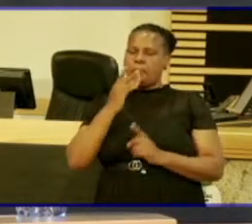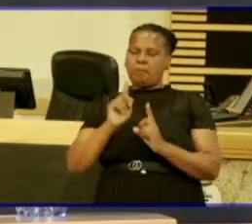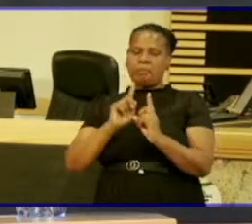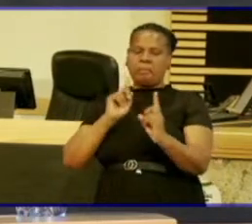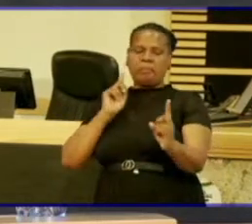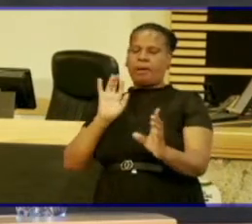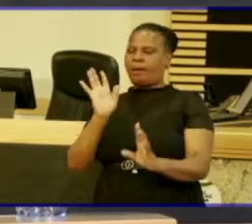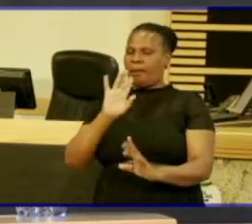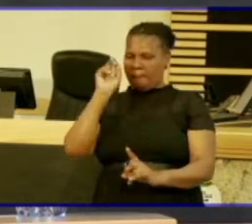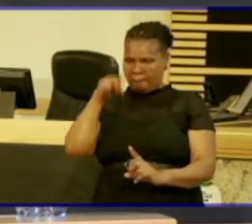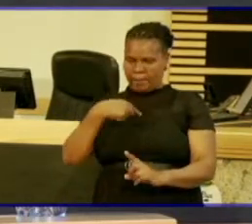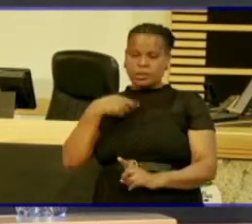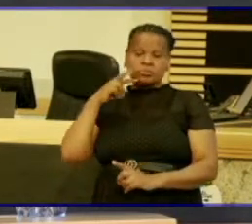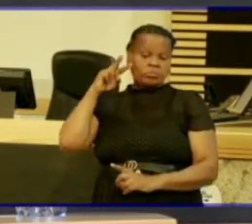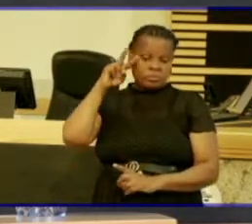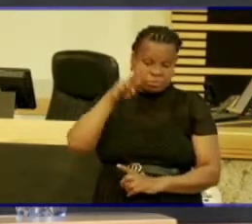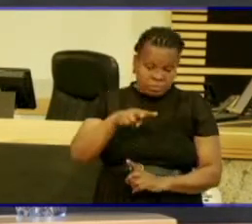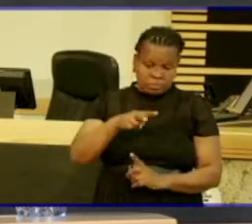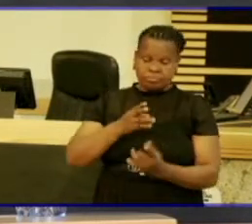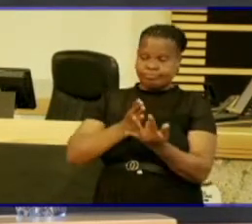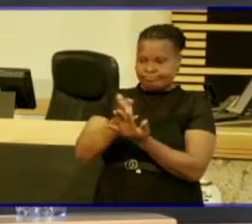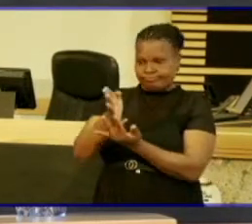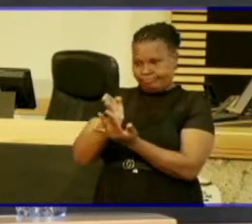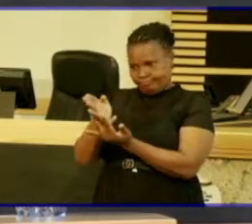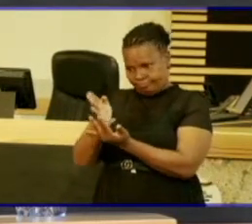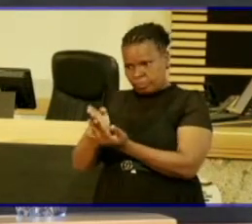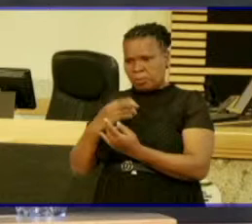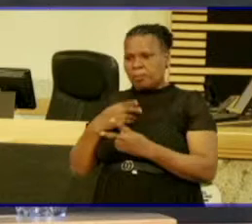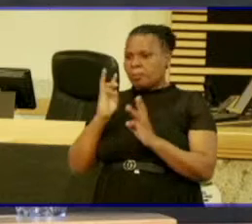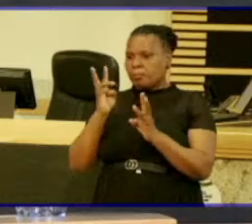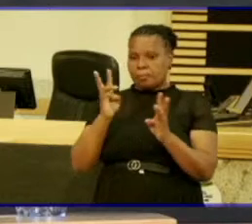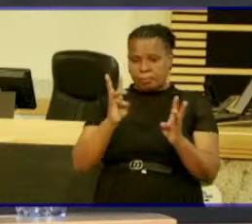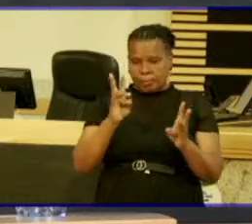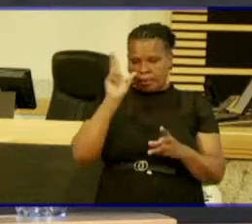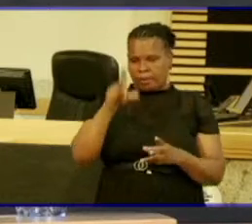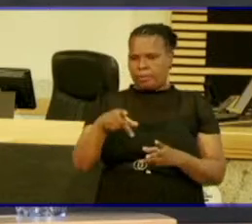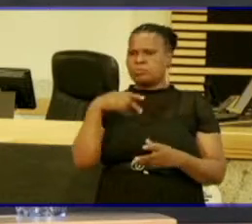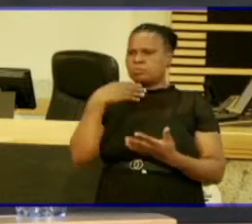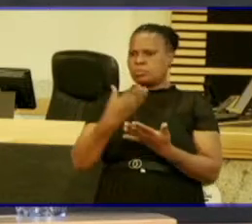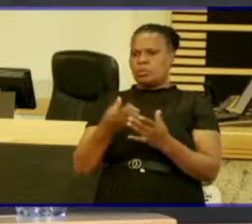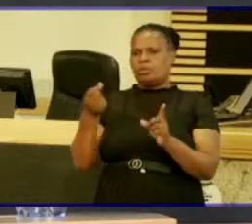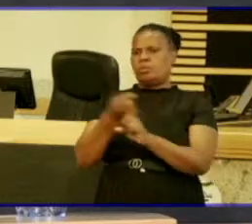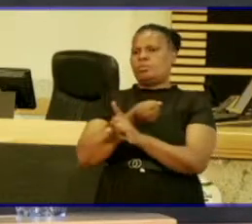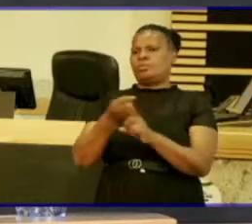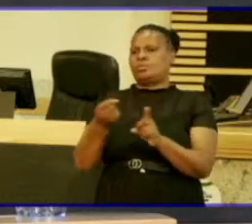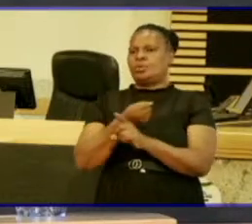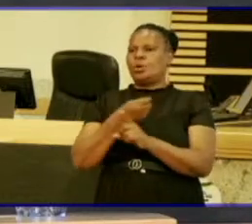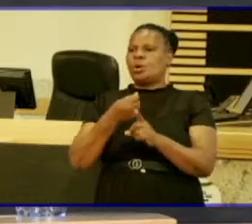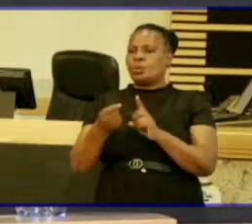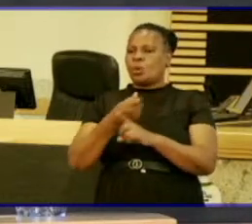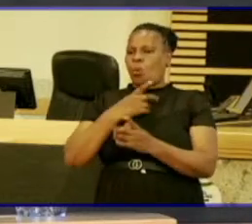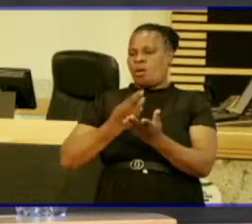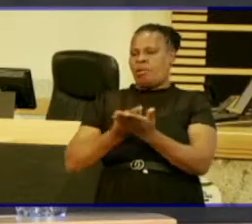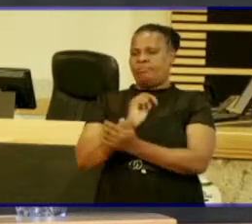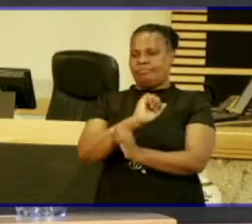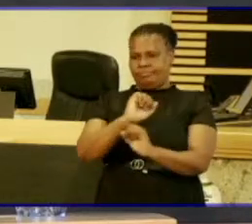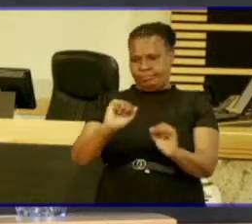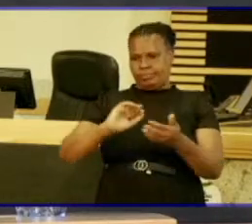ekhwaza, sibe pha kufutshane, kungenjalo sizubukela abantu bakuthi behlukunyezwa, behlukunyezelwa amalungelo